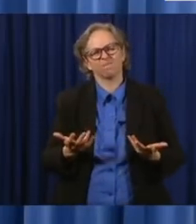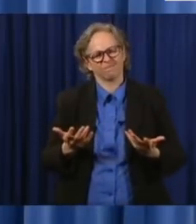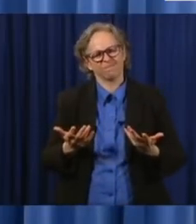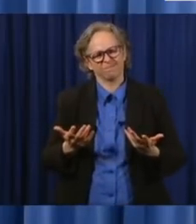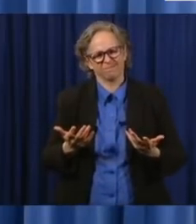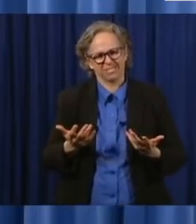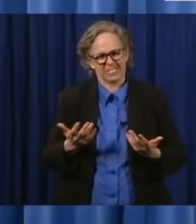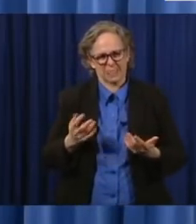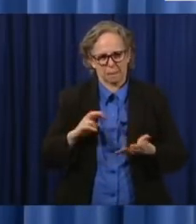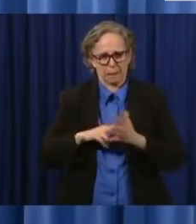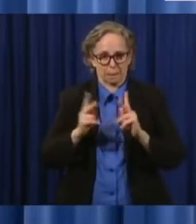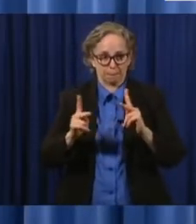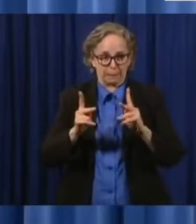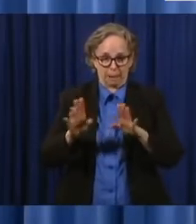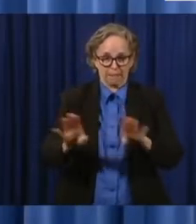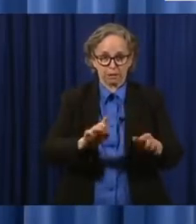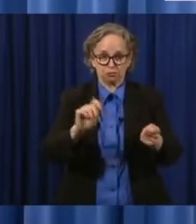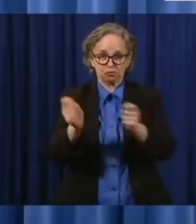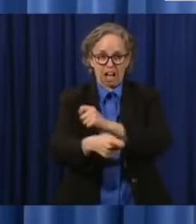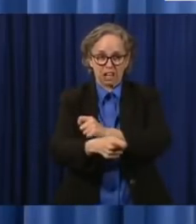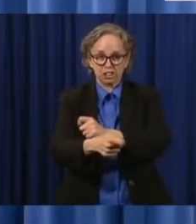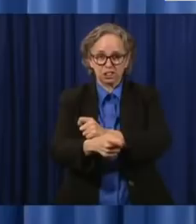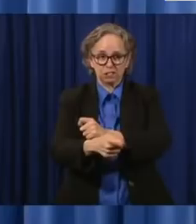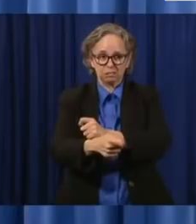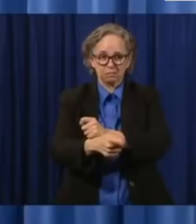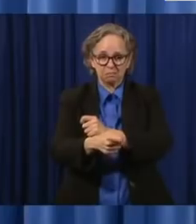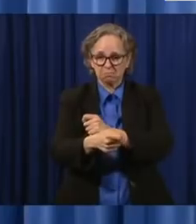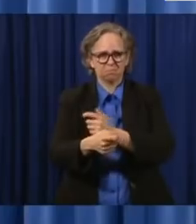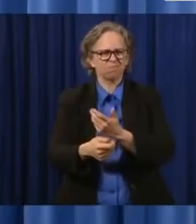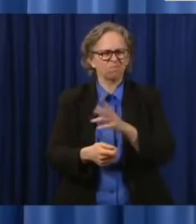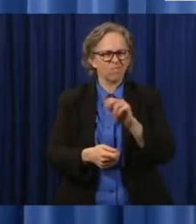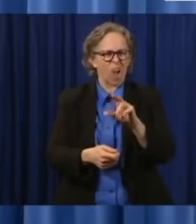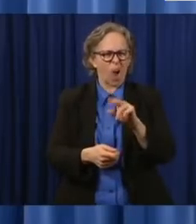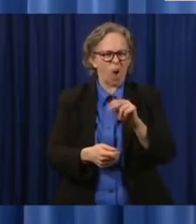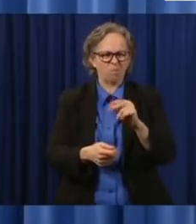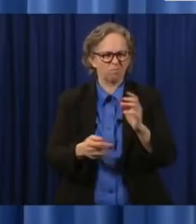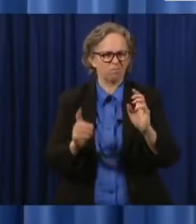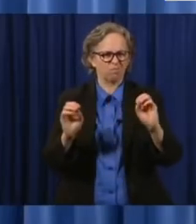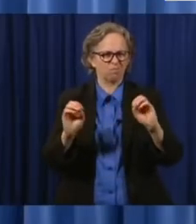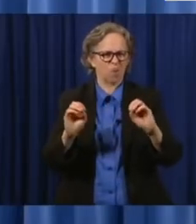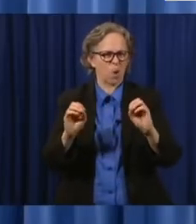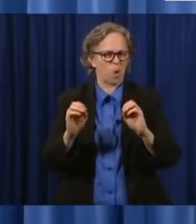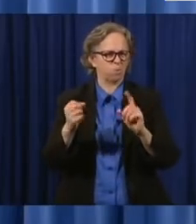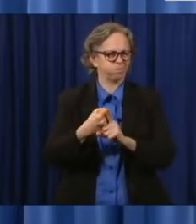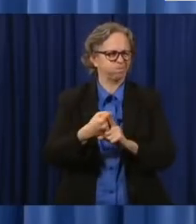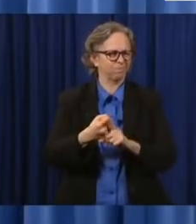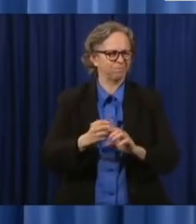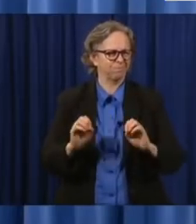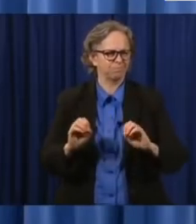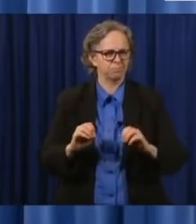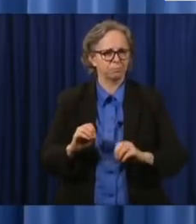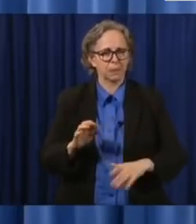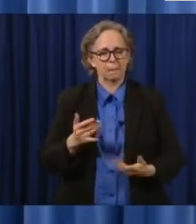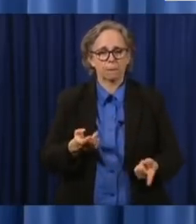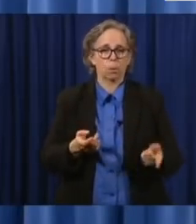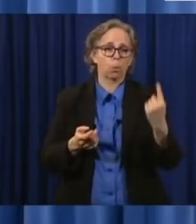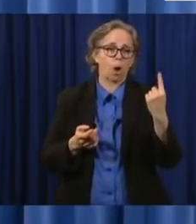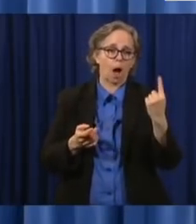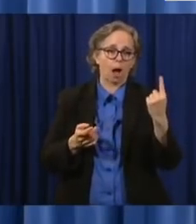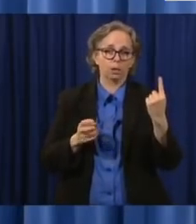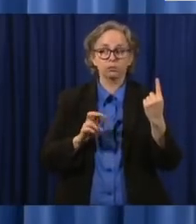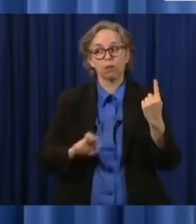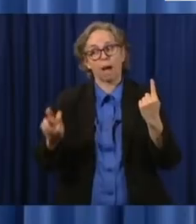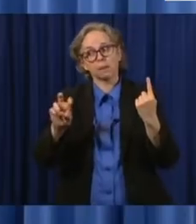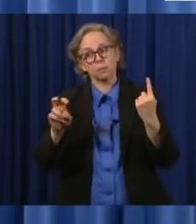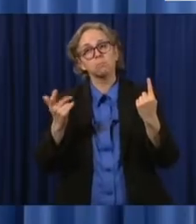do, the only huge difference, I guess, but it's really not much of a difference because the travel